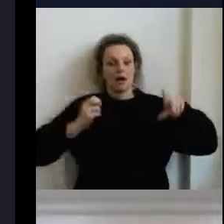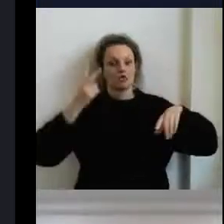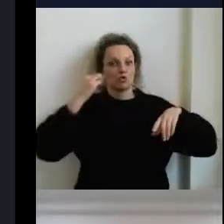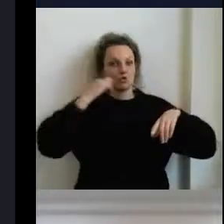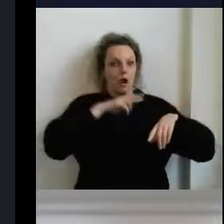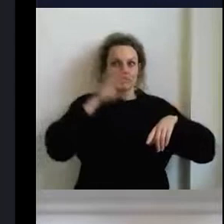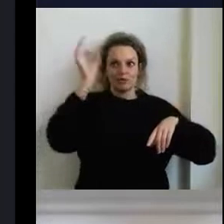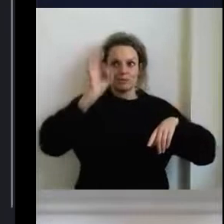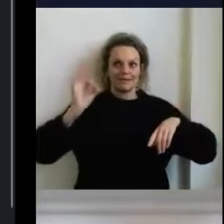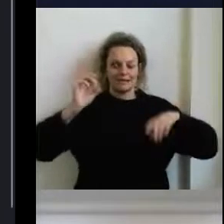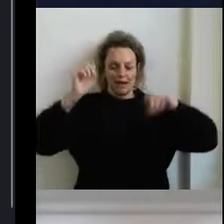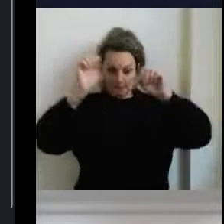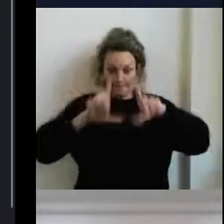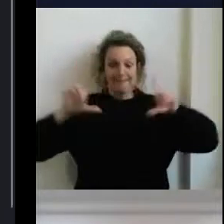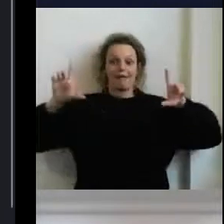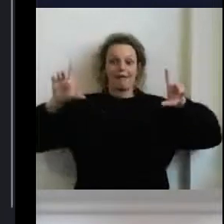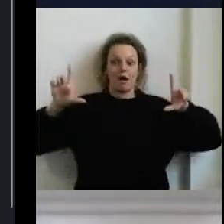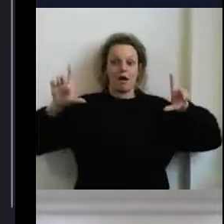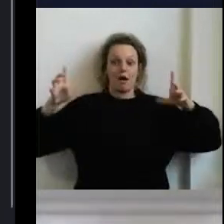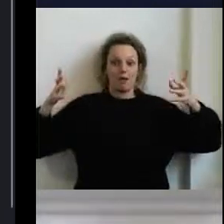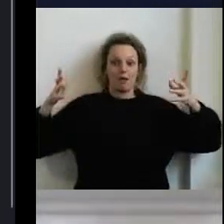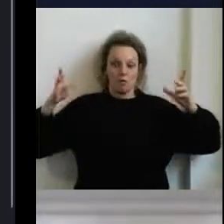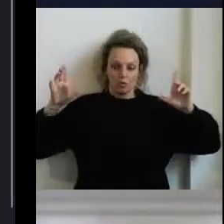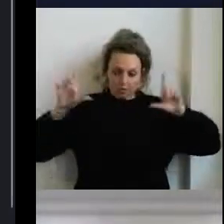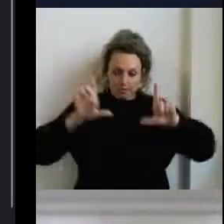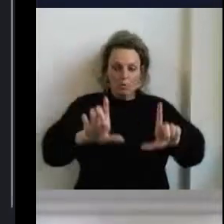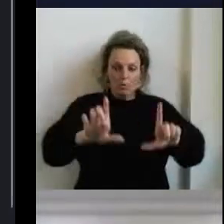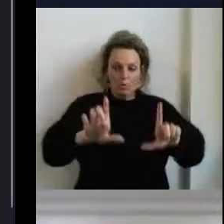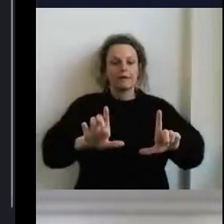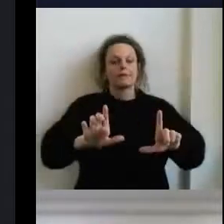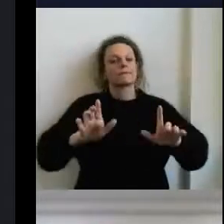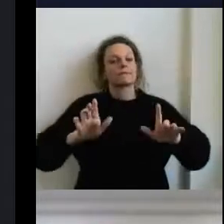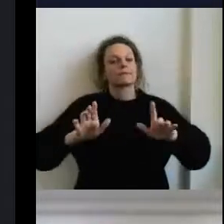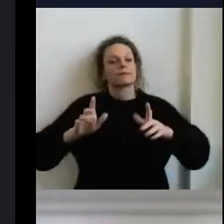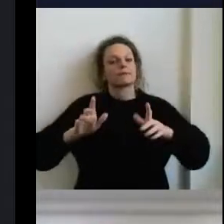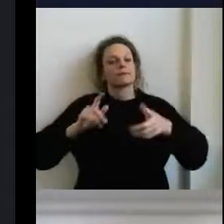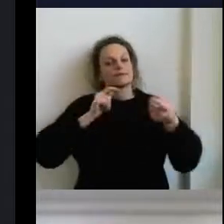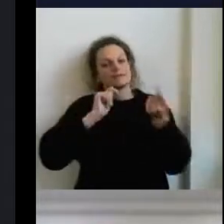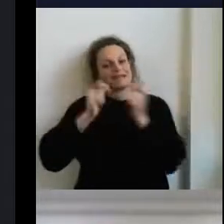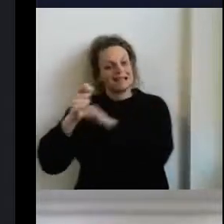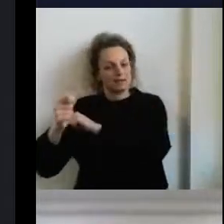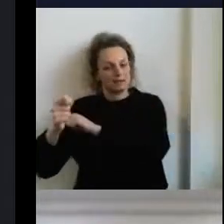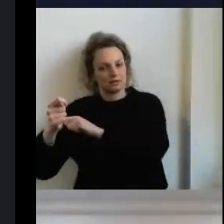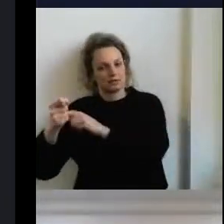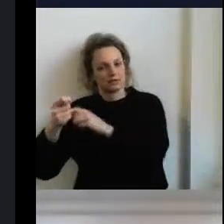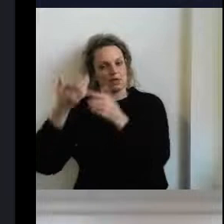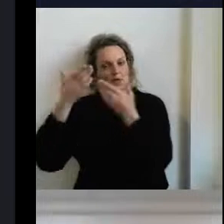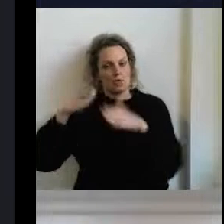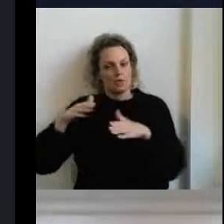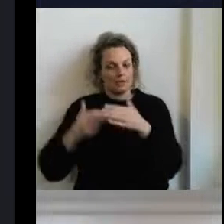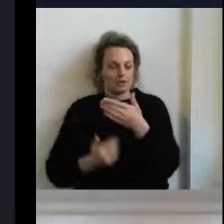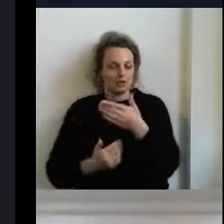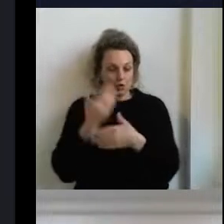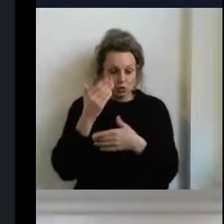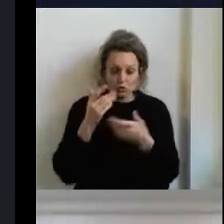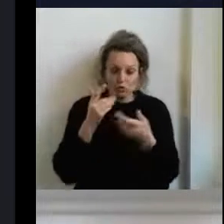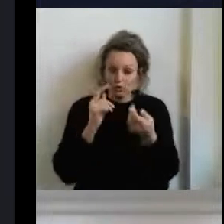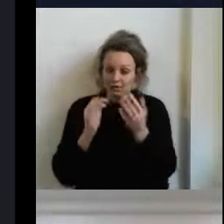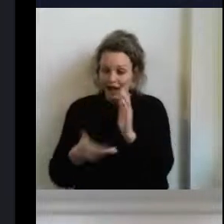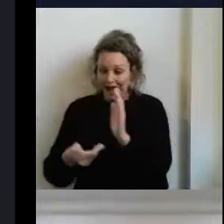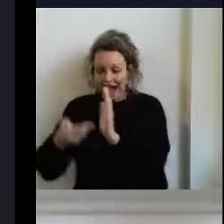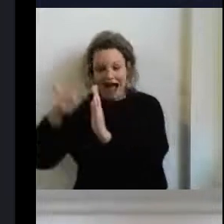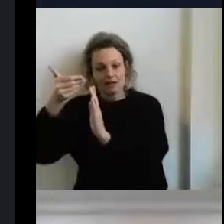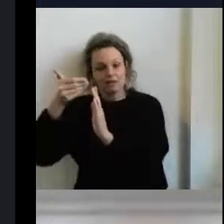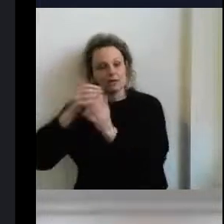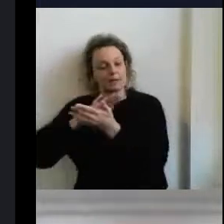to 125% or something like that. And so in the settings, we actually made these increments. So you